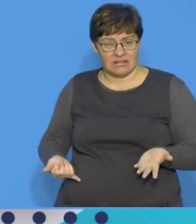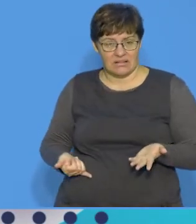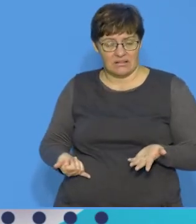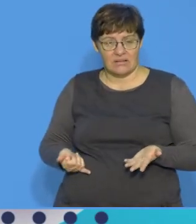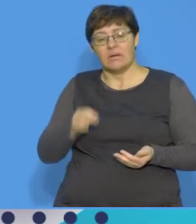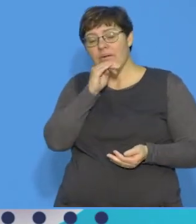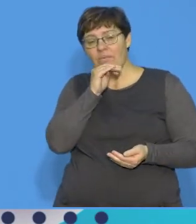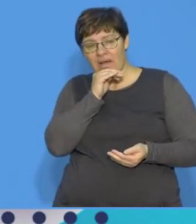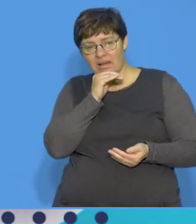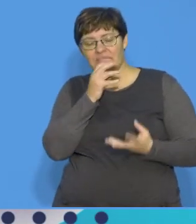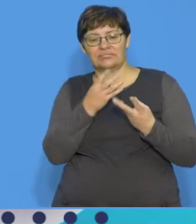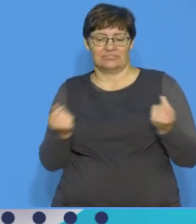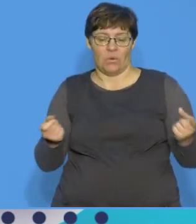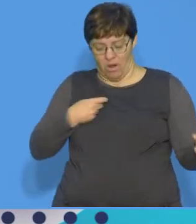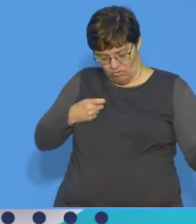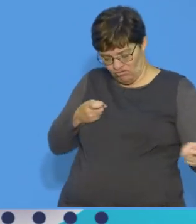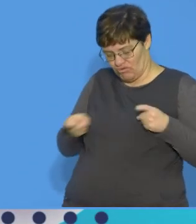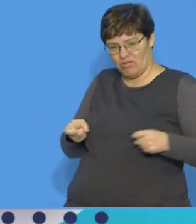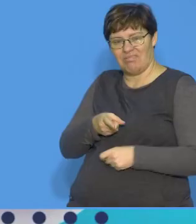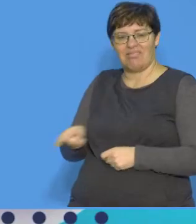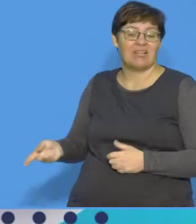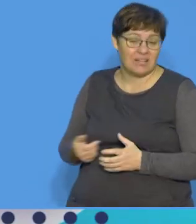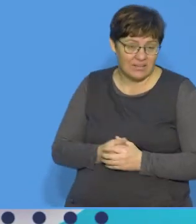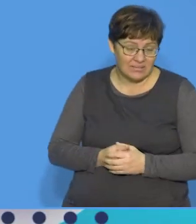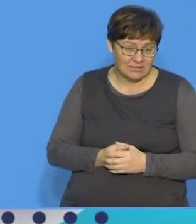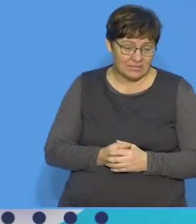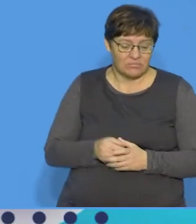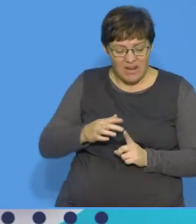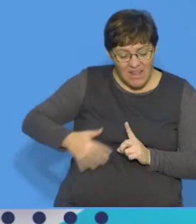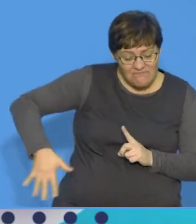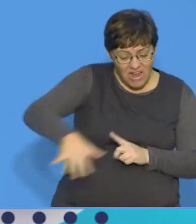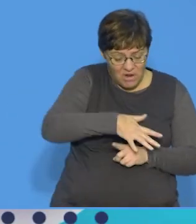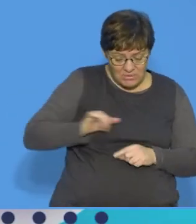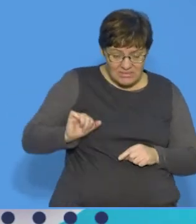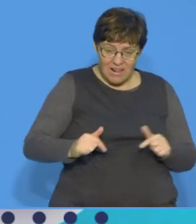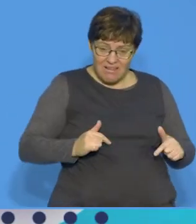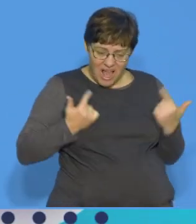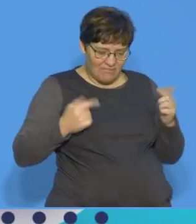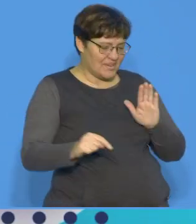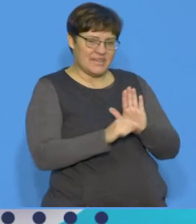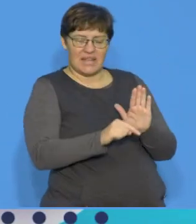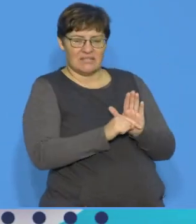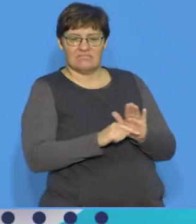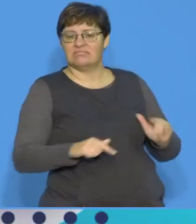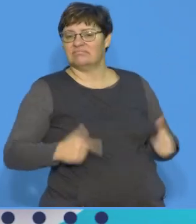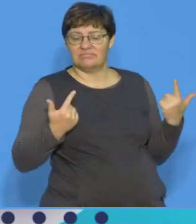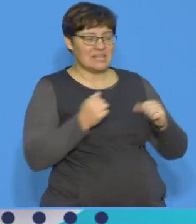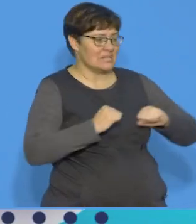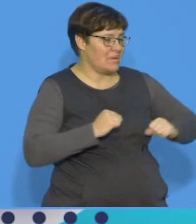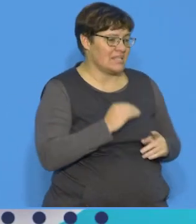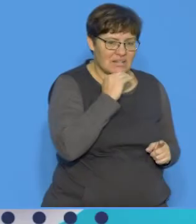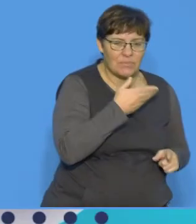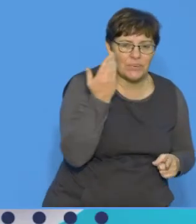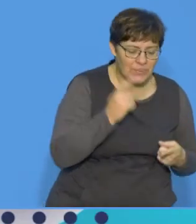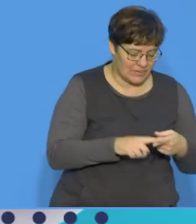are in some way making their environment negative, taking away the space, taking